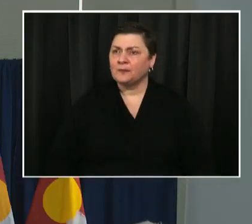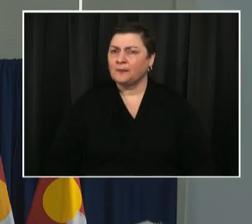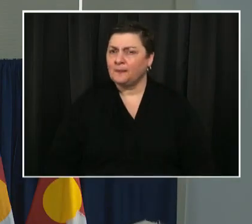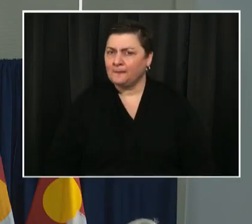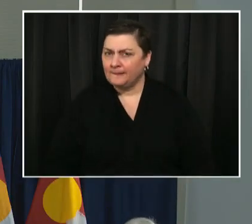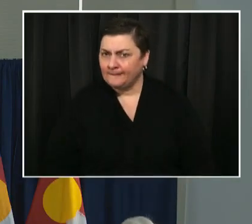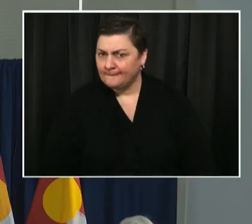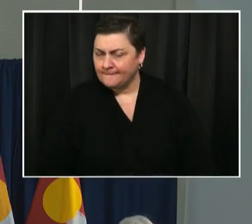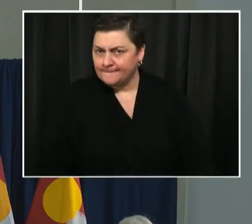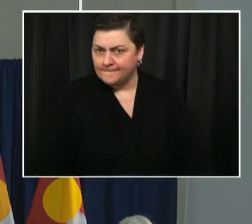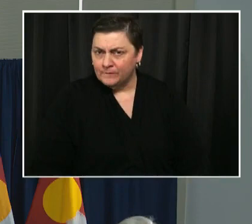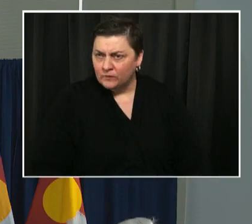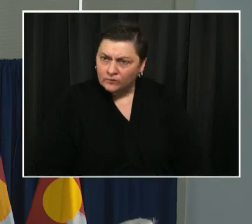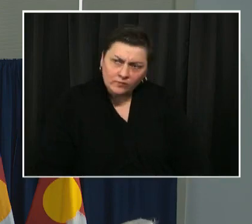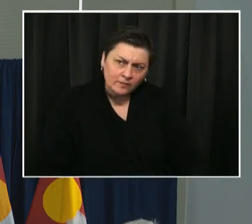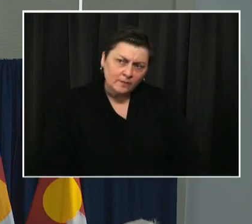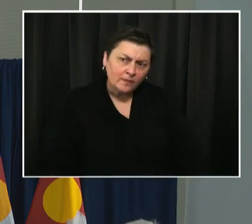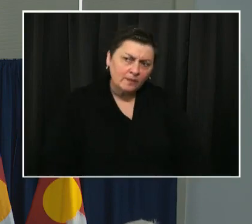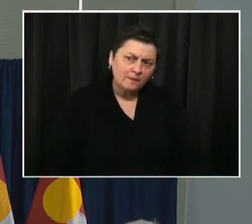Was that for Dr. Herlihy?